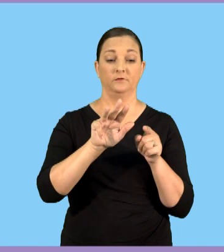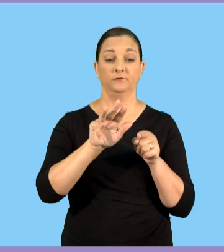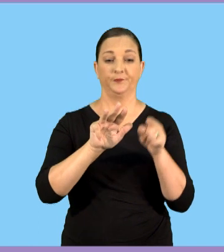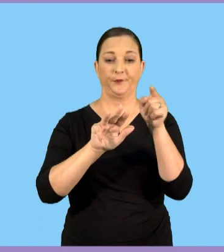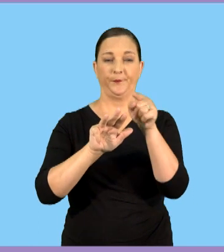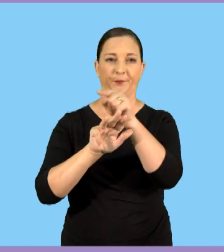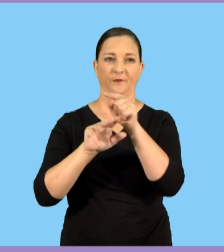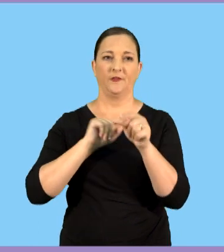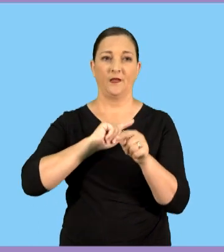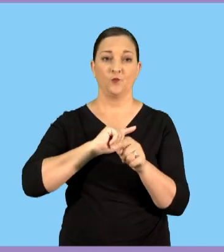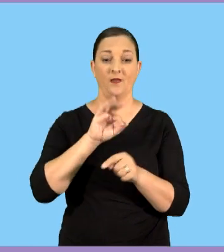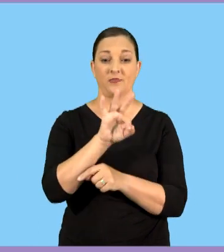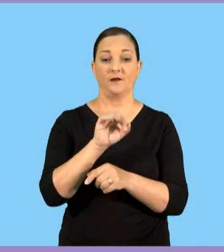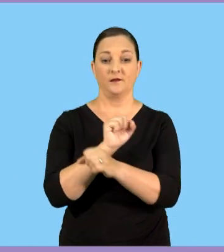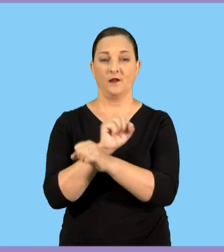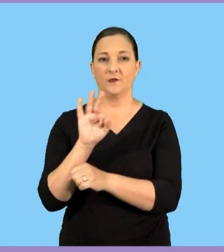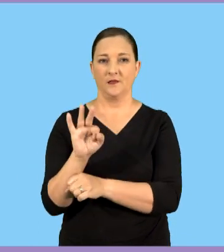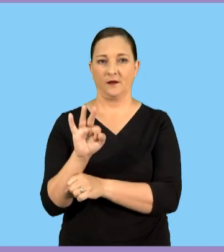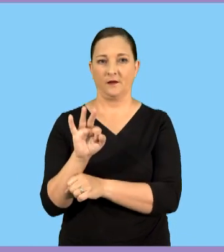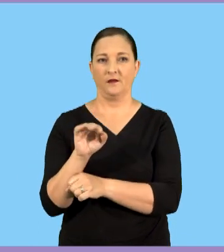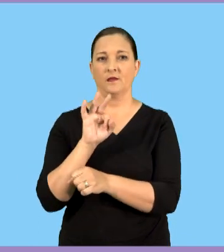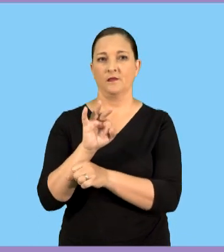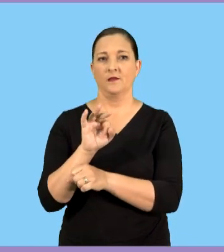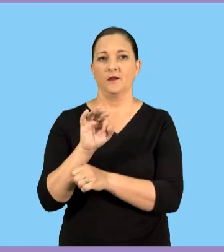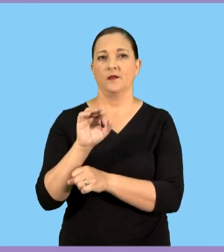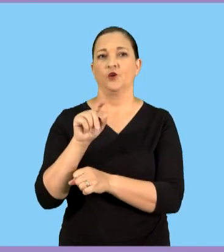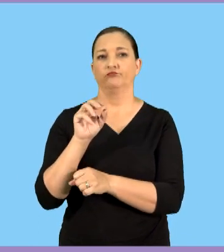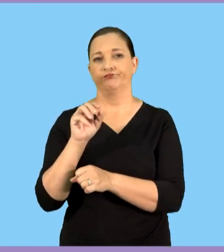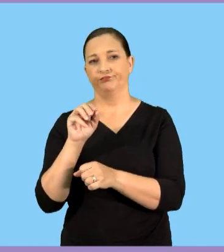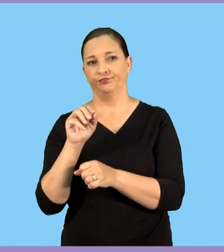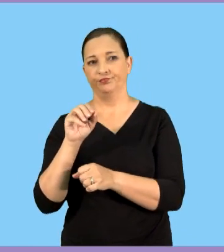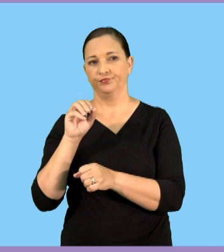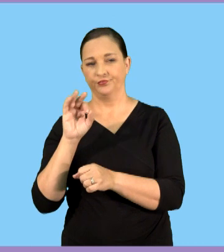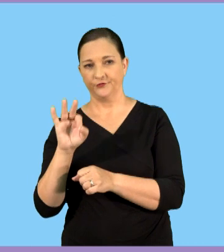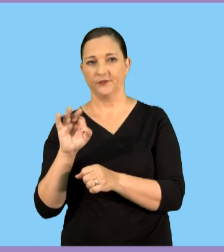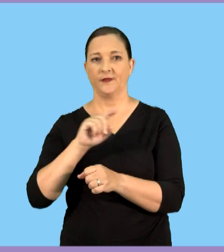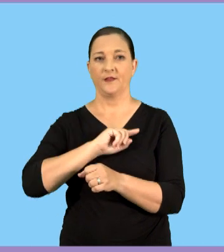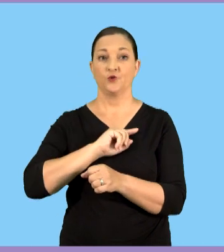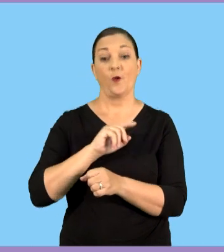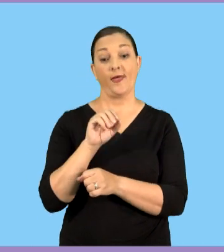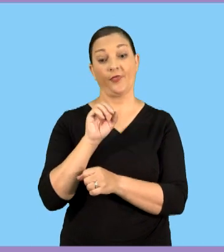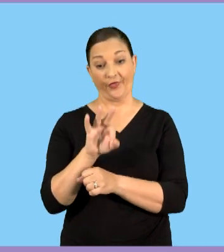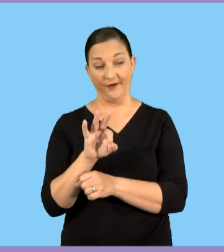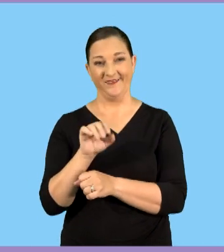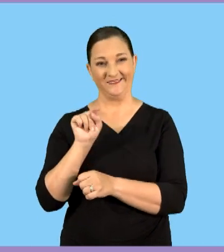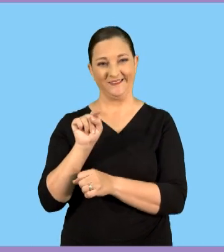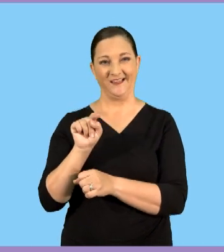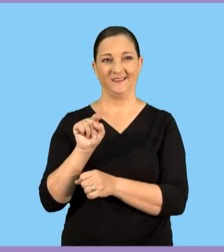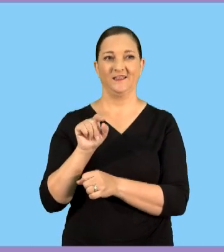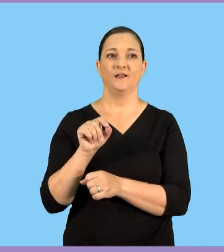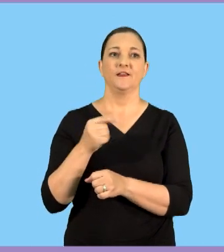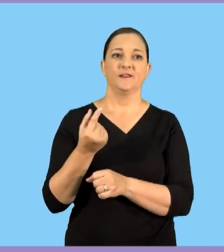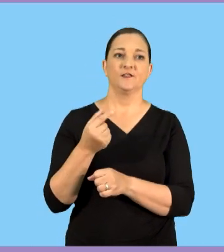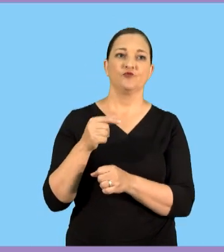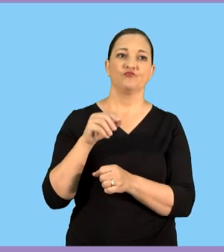that is the square root of 3 multiplied by 3, which is the square root of 3 squared, and our answer there is 3. This means that the 3